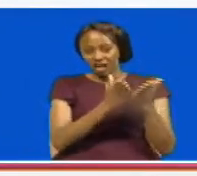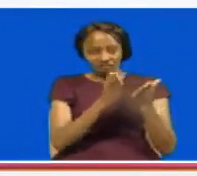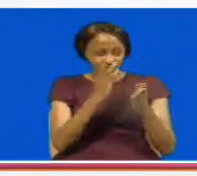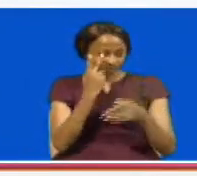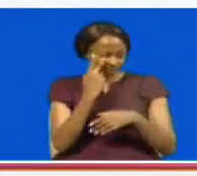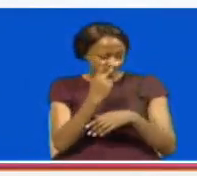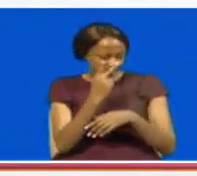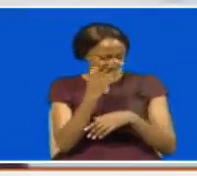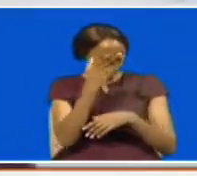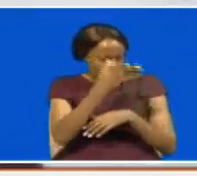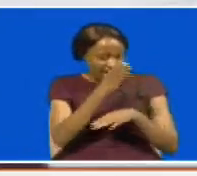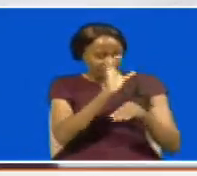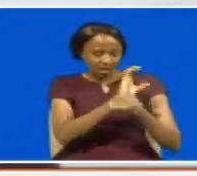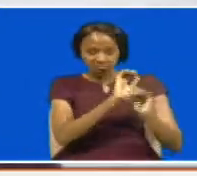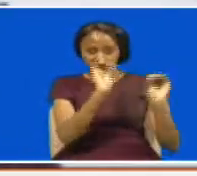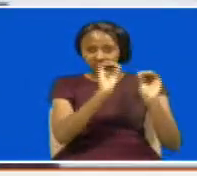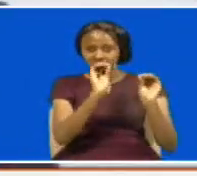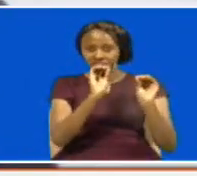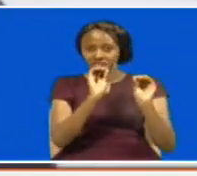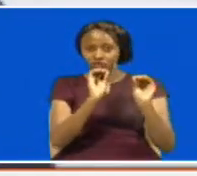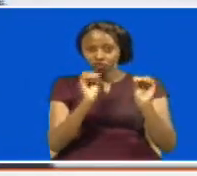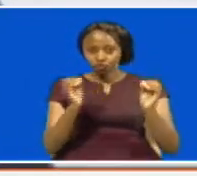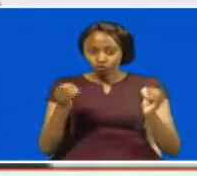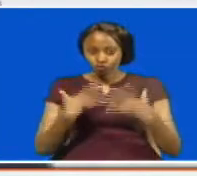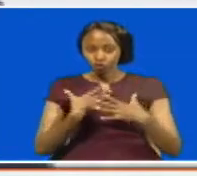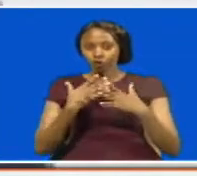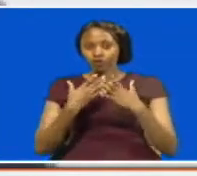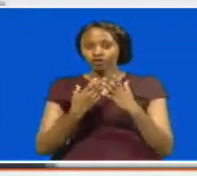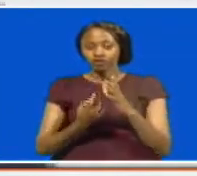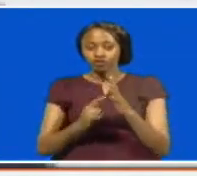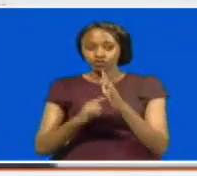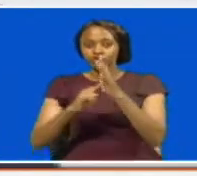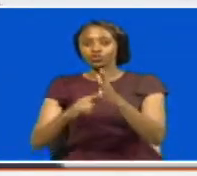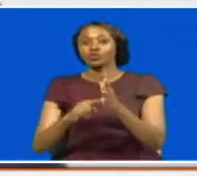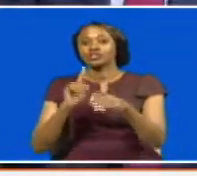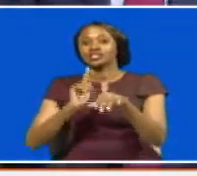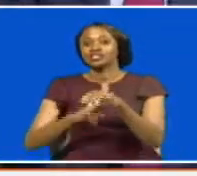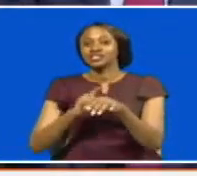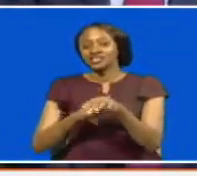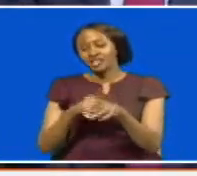missing in action, only to appear in the evening calling for dialogue with Raila Odinga.